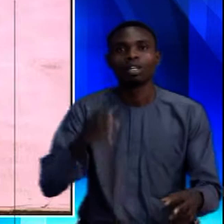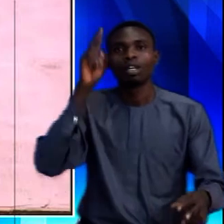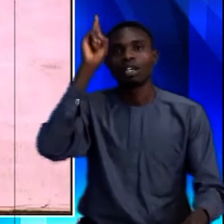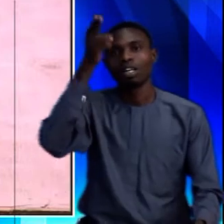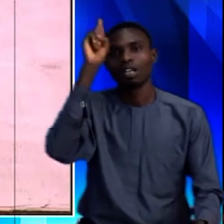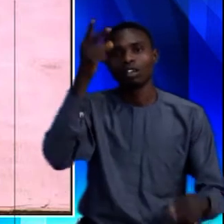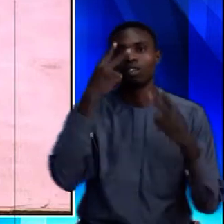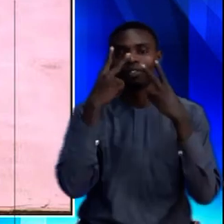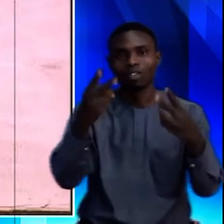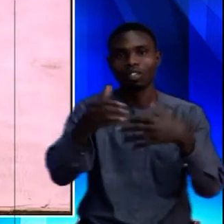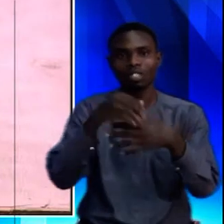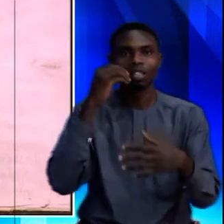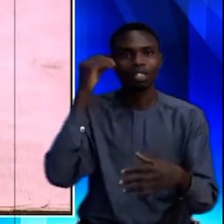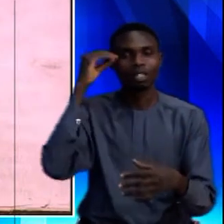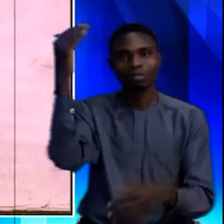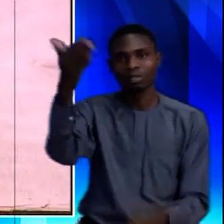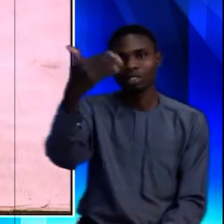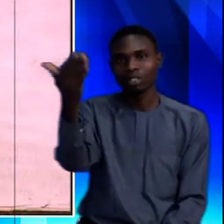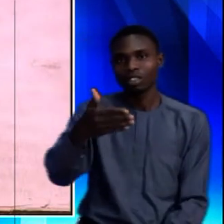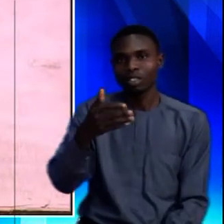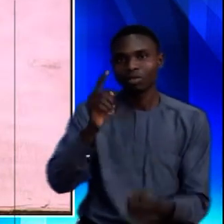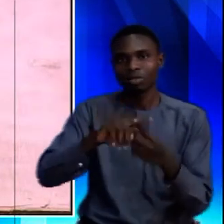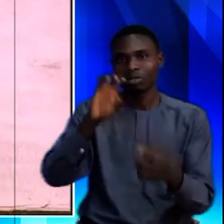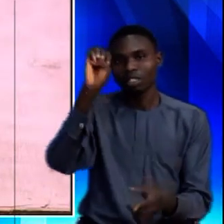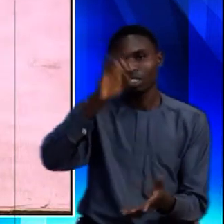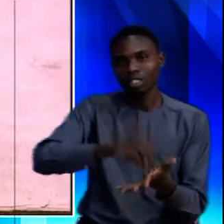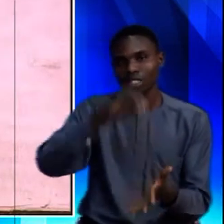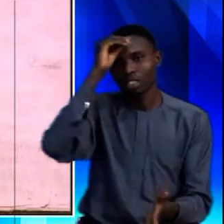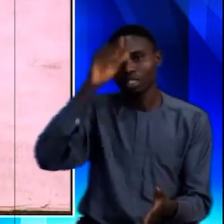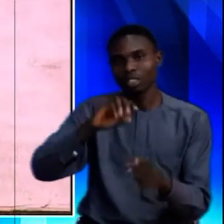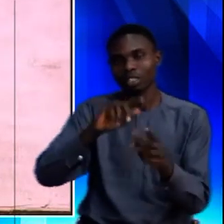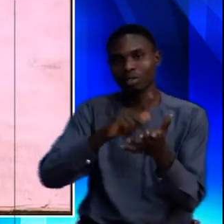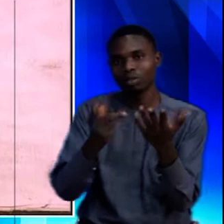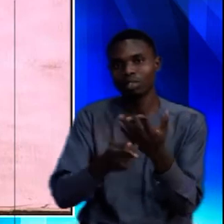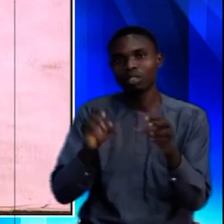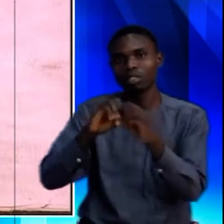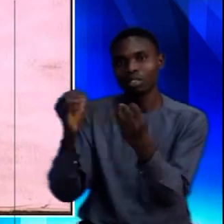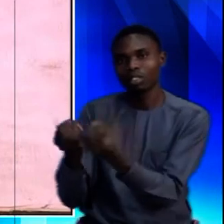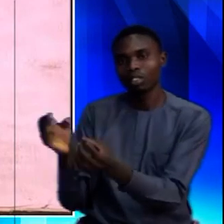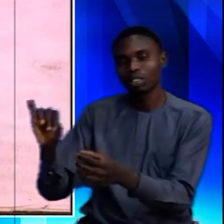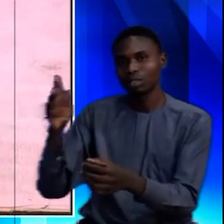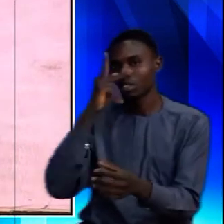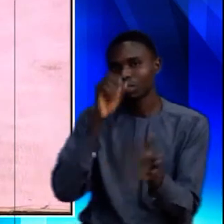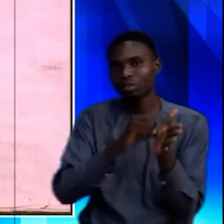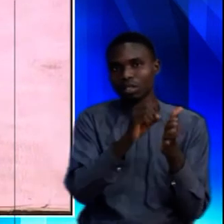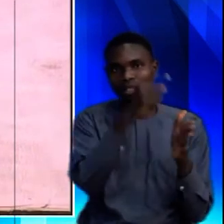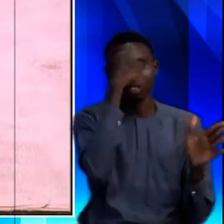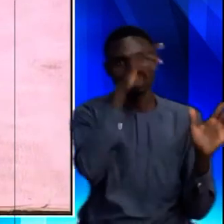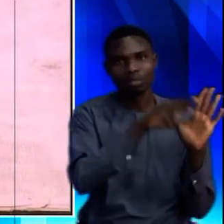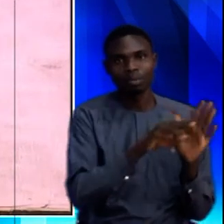Hello viewers at home. Welcome to the e-learning program organized by Kebbi State Ministry for Basic and Secondary